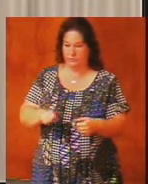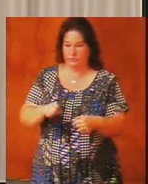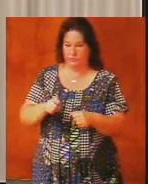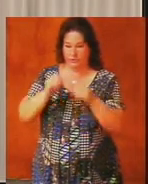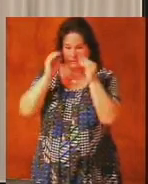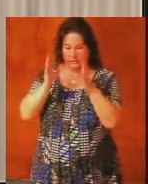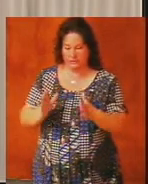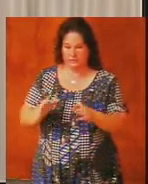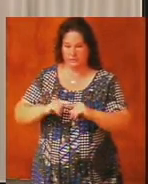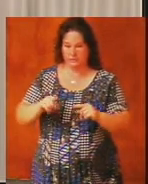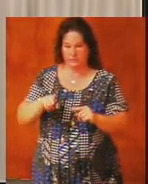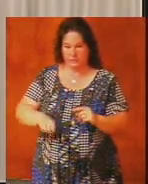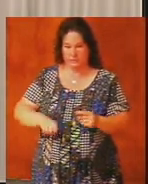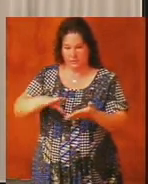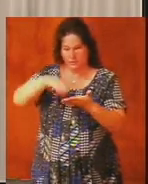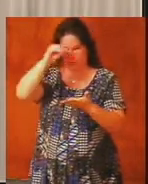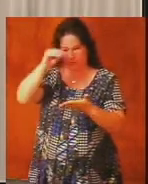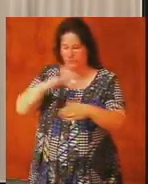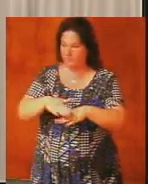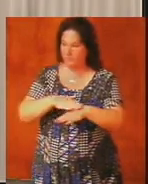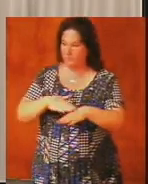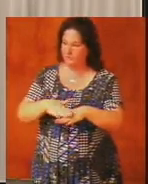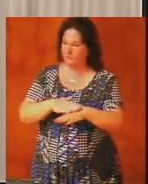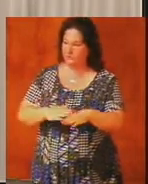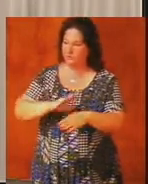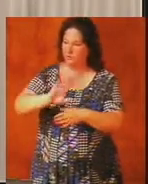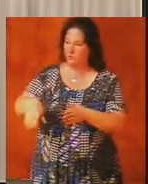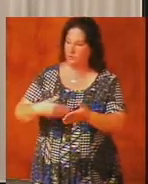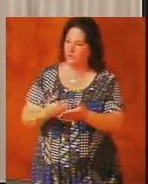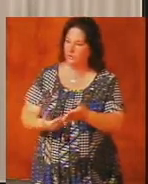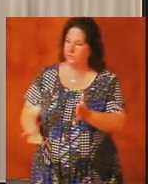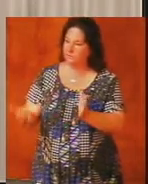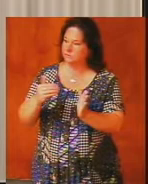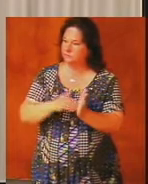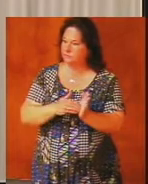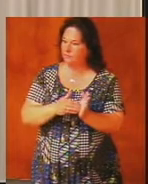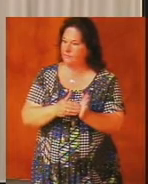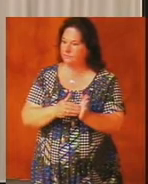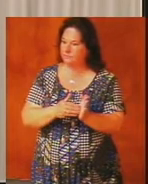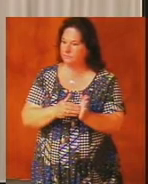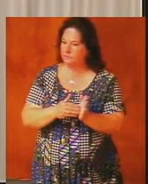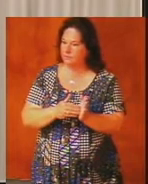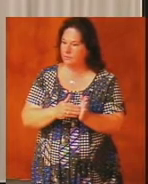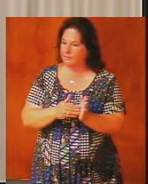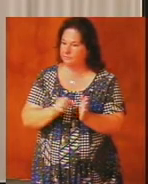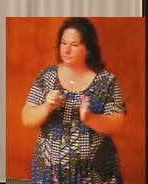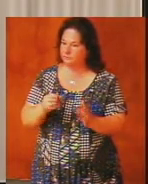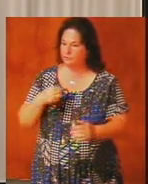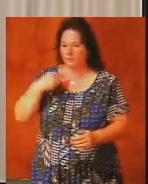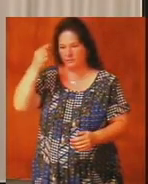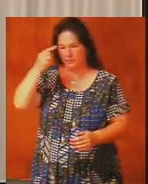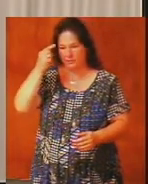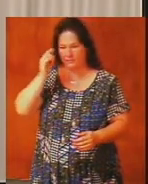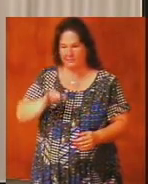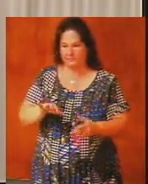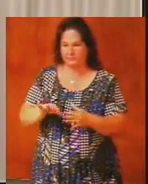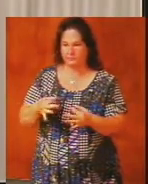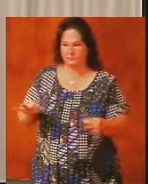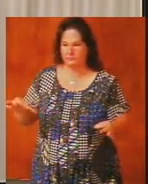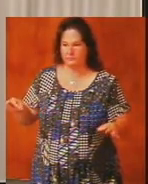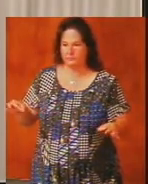be taught the very basics all over again. So I think that